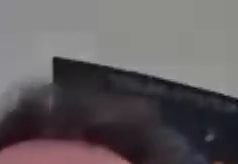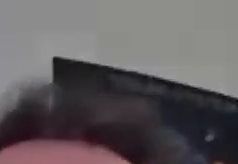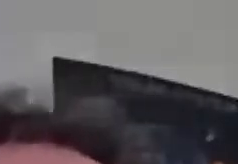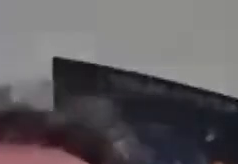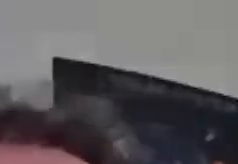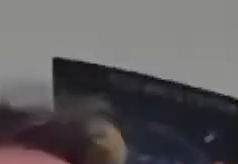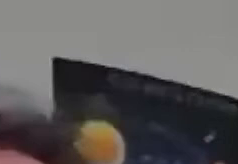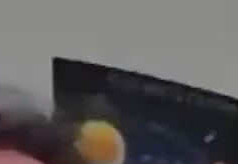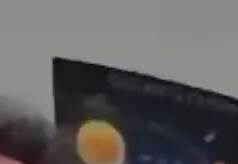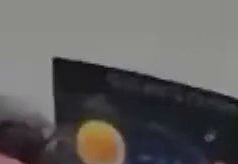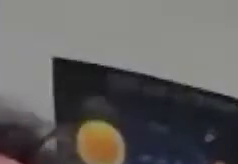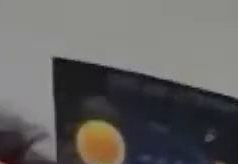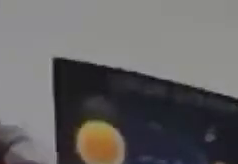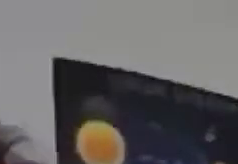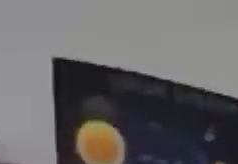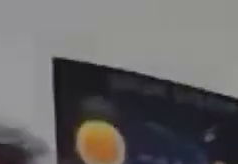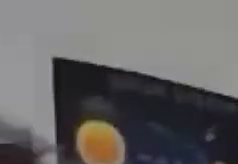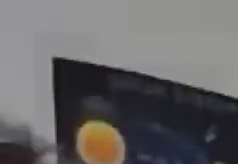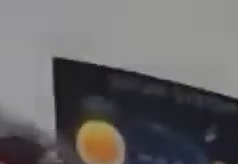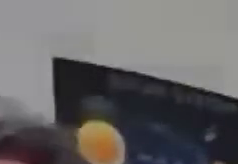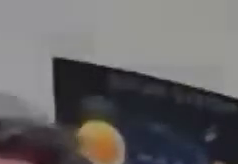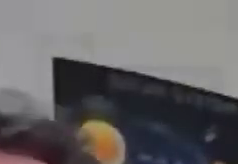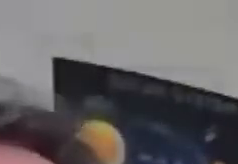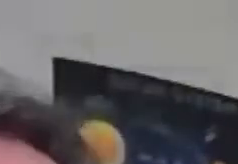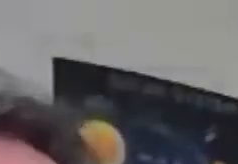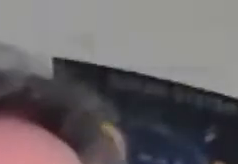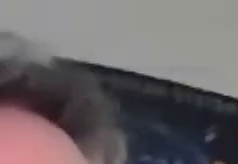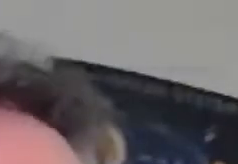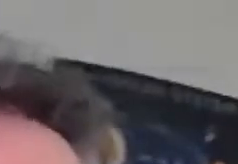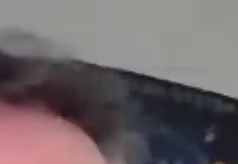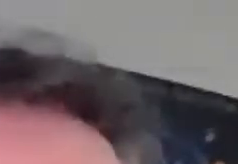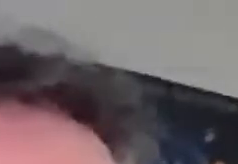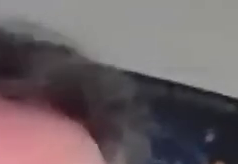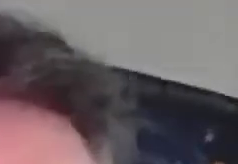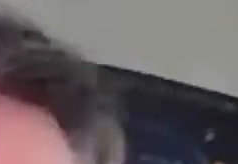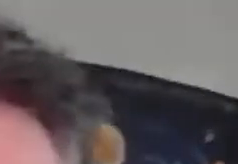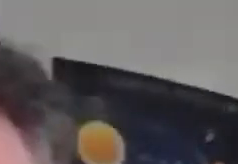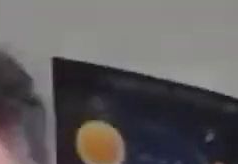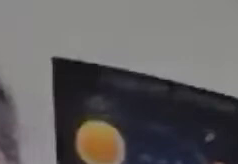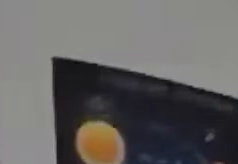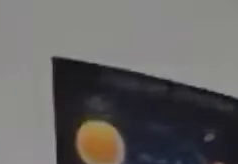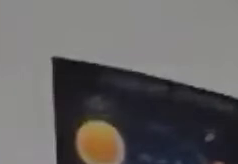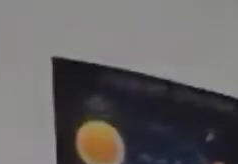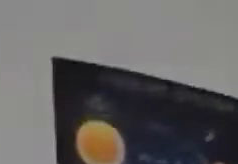loving, why does he allow so much evil and so many people to suffer?